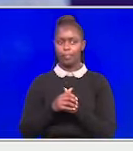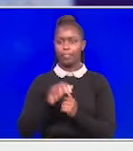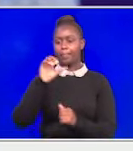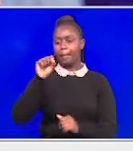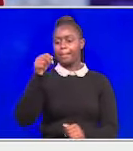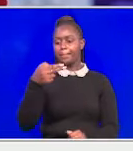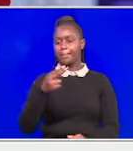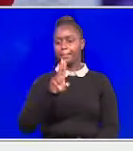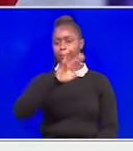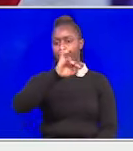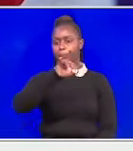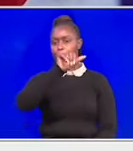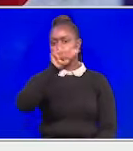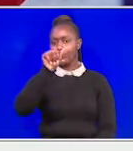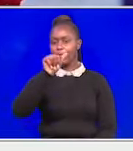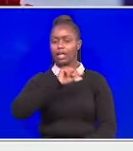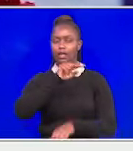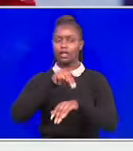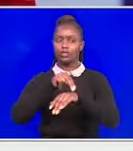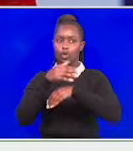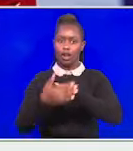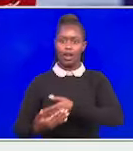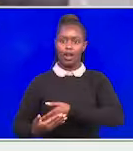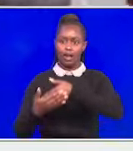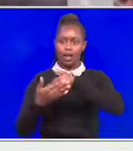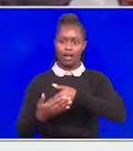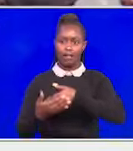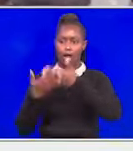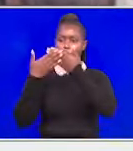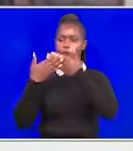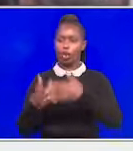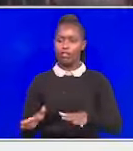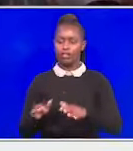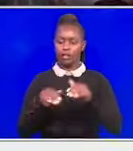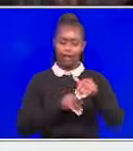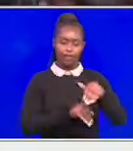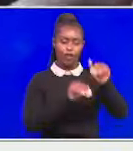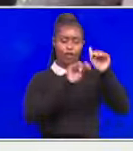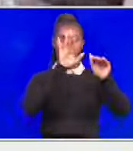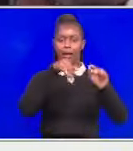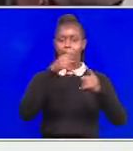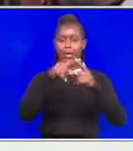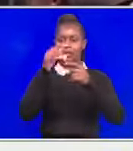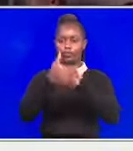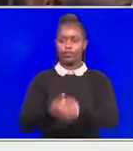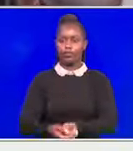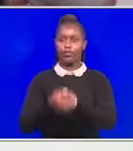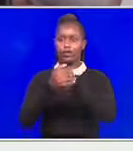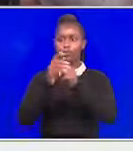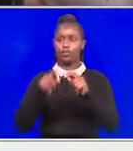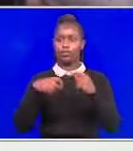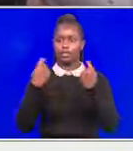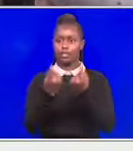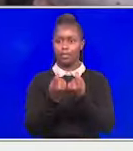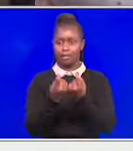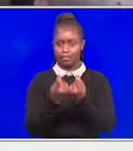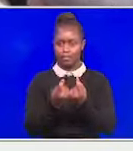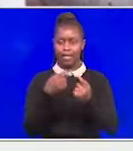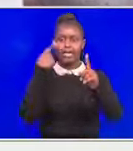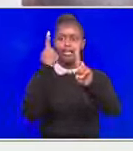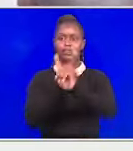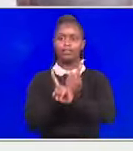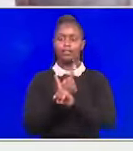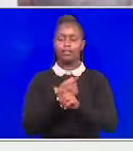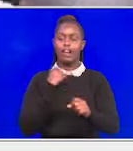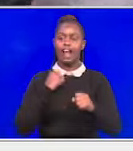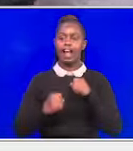the national rugby team, were the first to say goodbye at the Olympics, then followed Malkia Strikers, the volleyball team. Different athletes